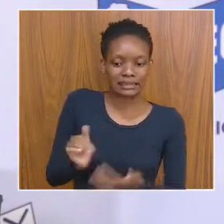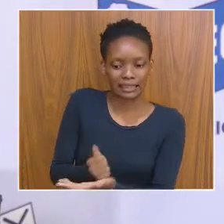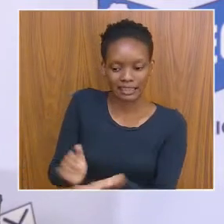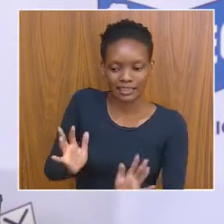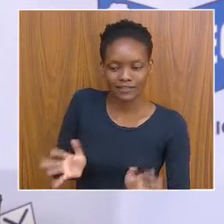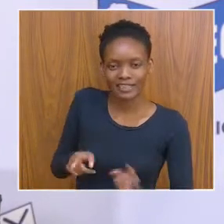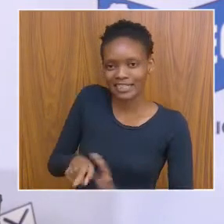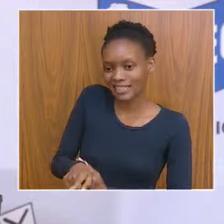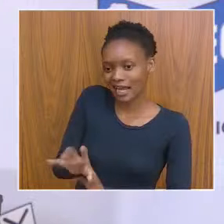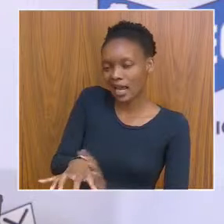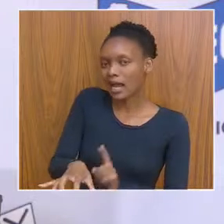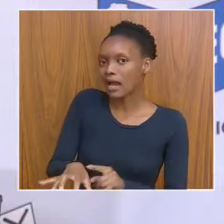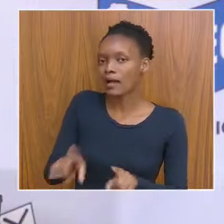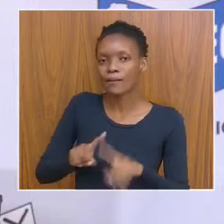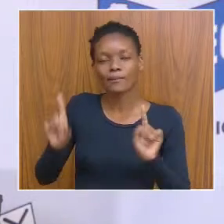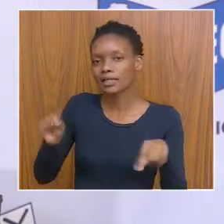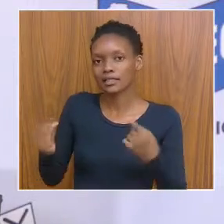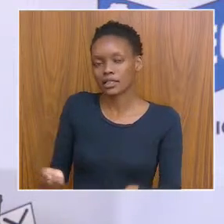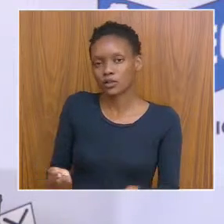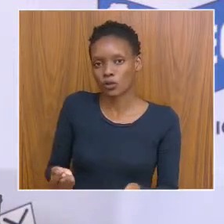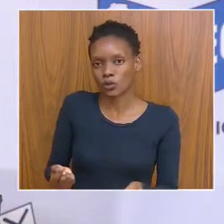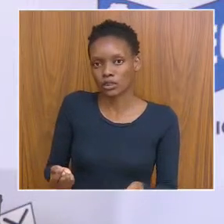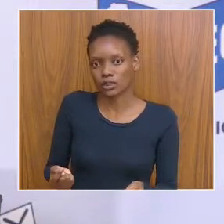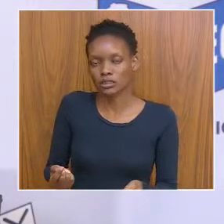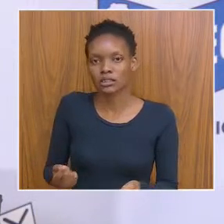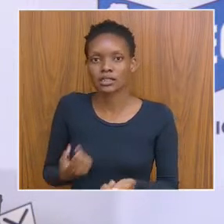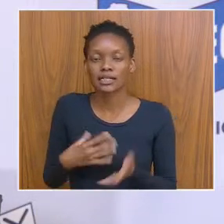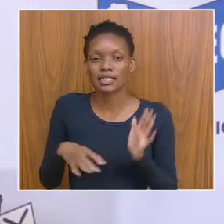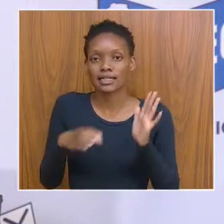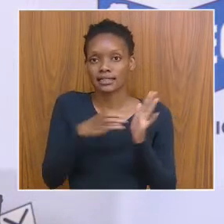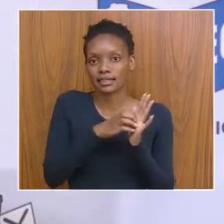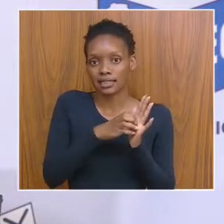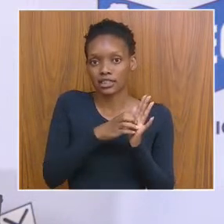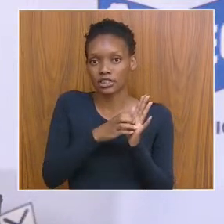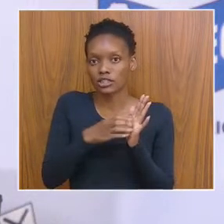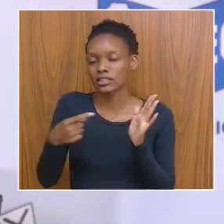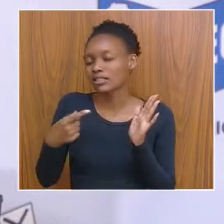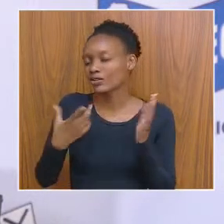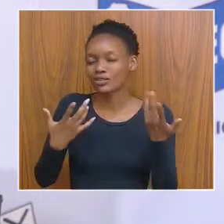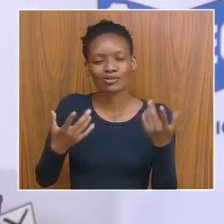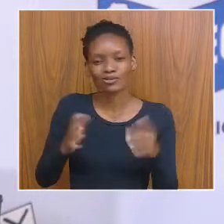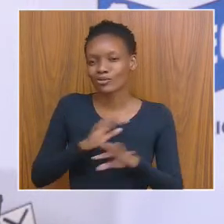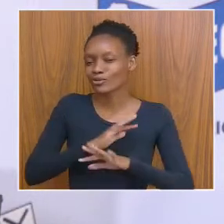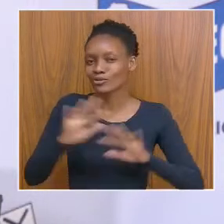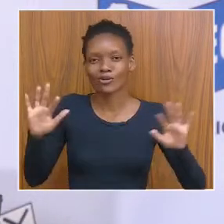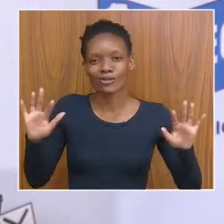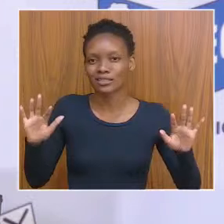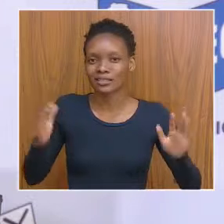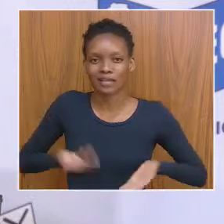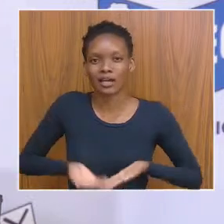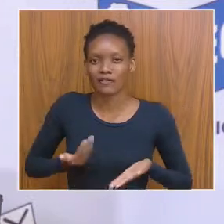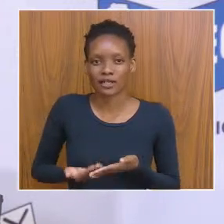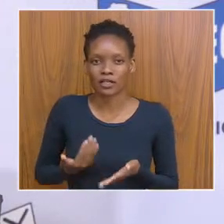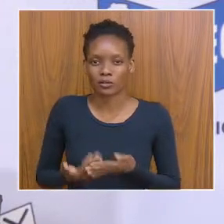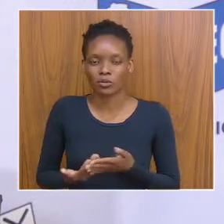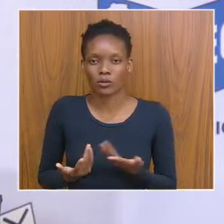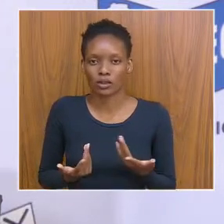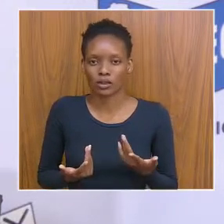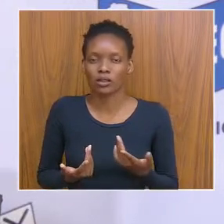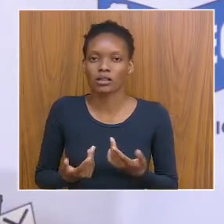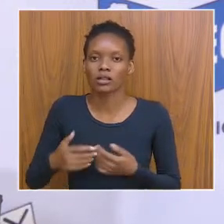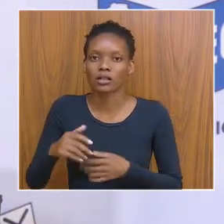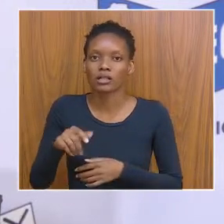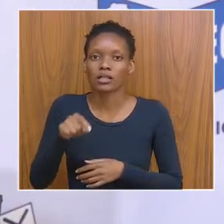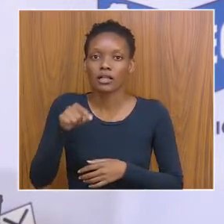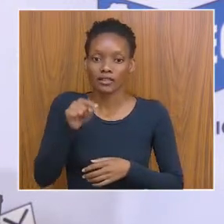24A vote is no longer available absent notification to the Commission.